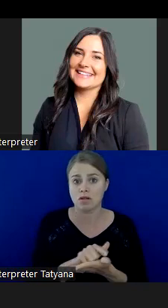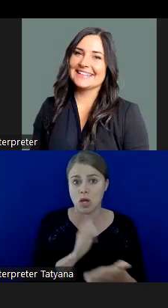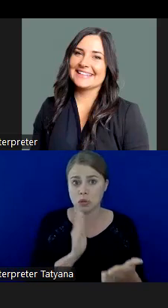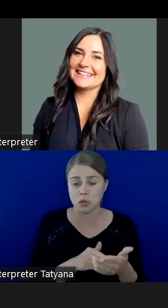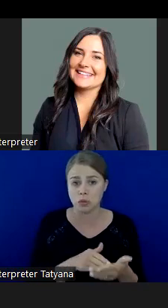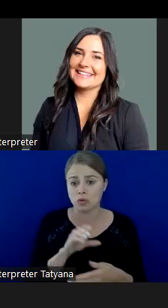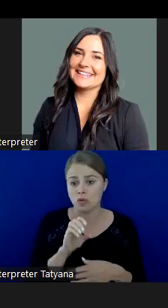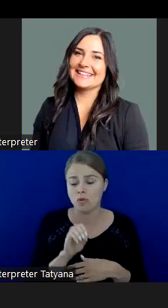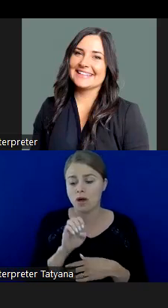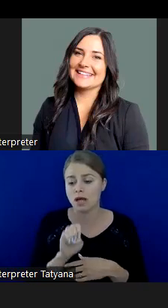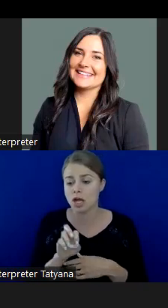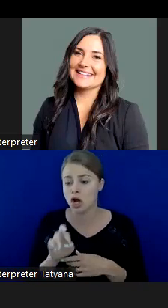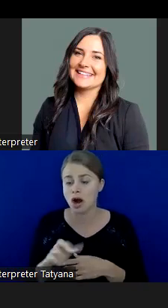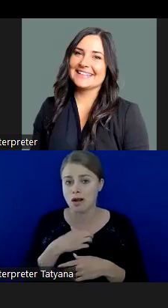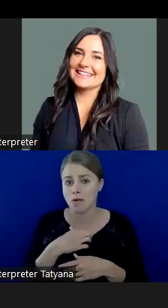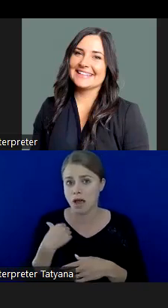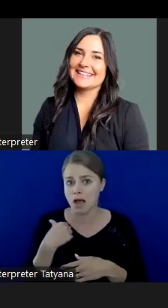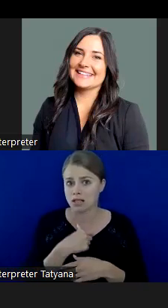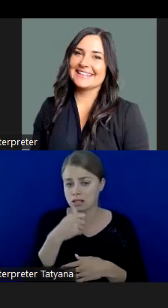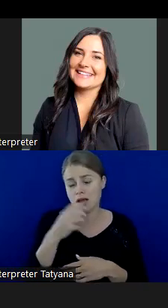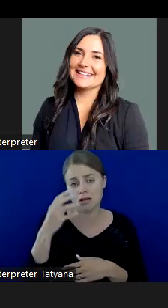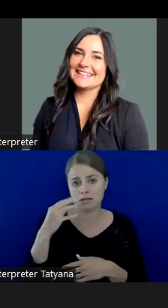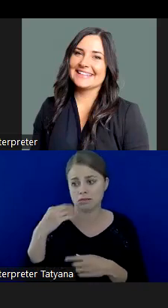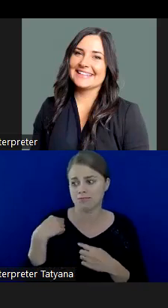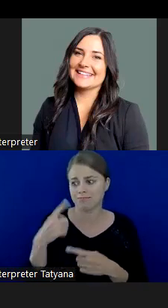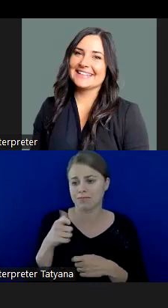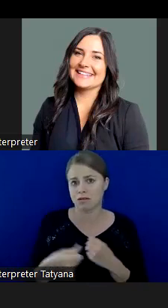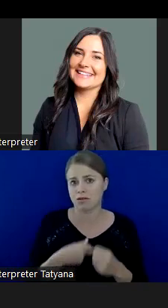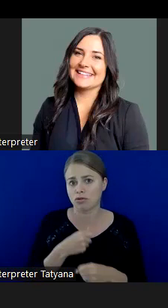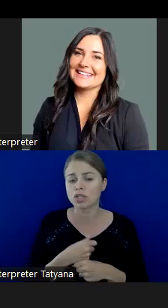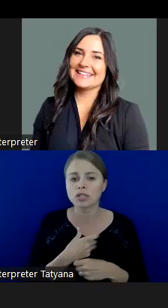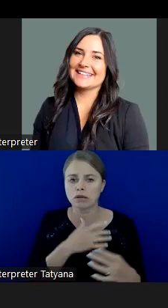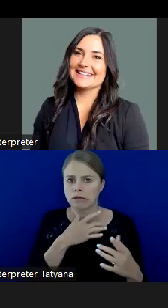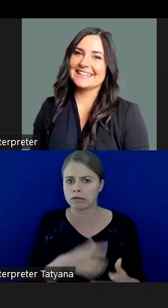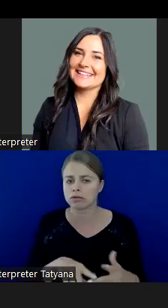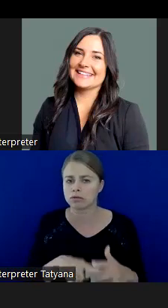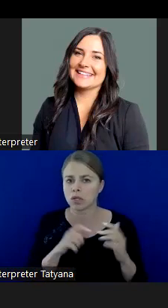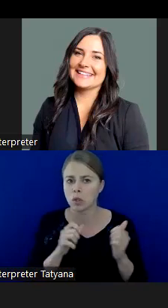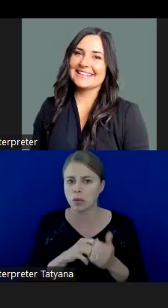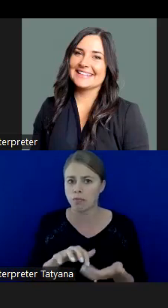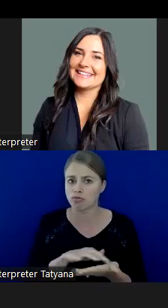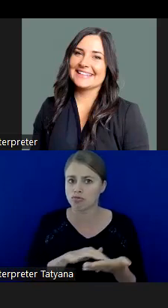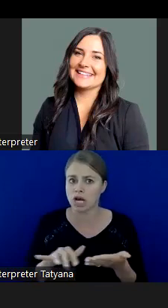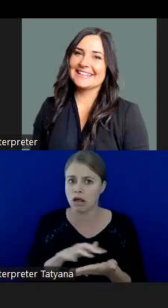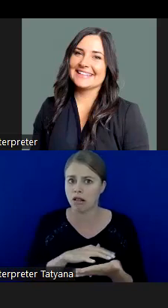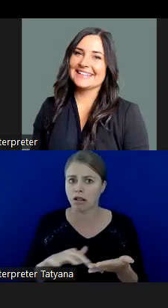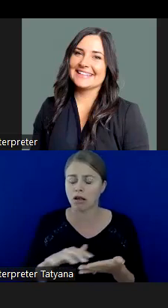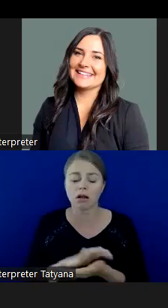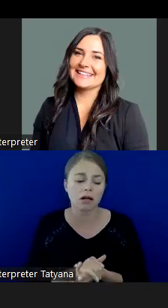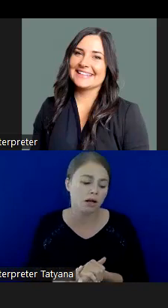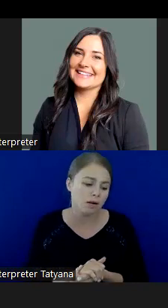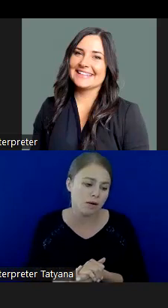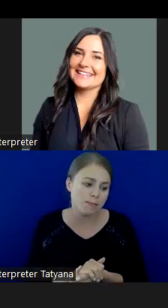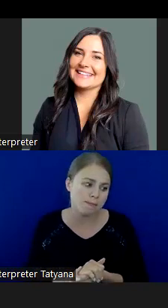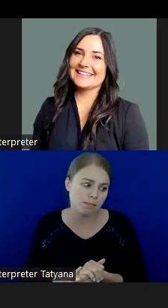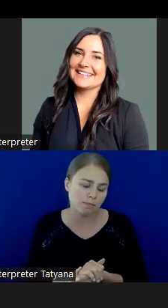OER or the OCR complaints that I've dealt with over the last 10 years have usually originated from Braille and